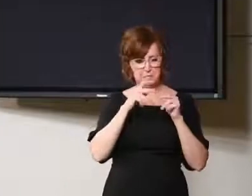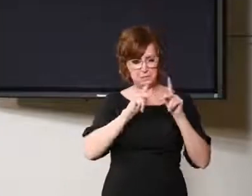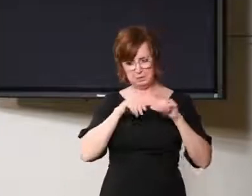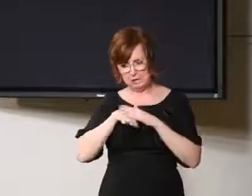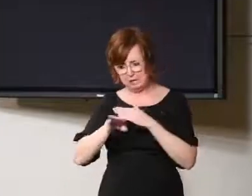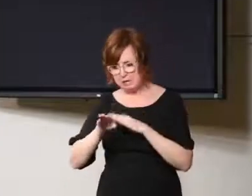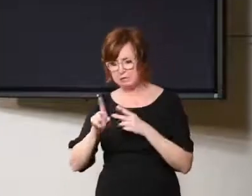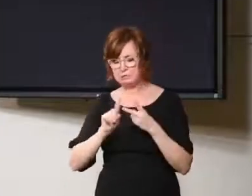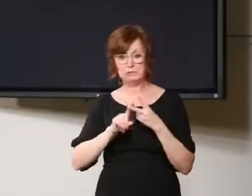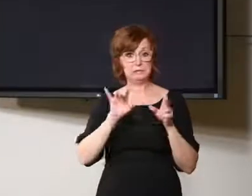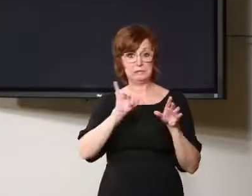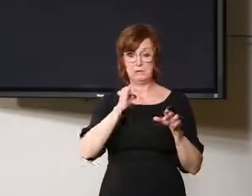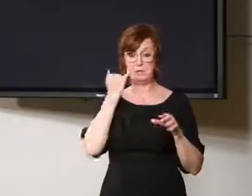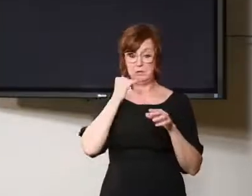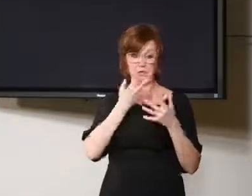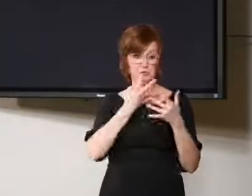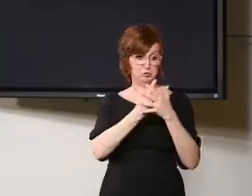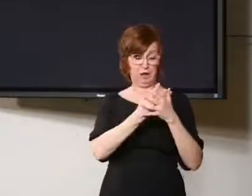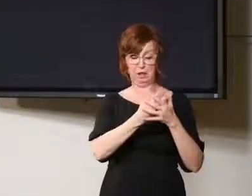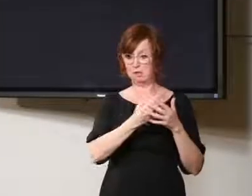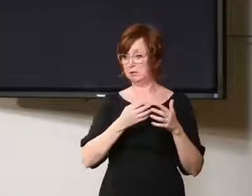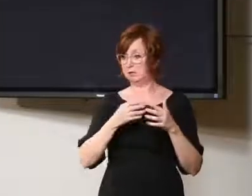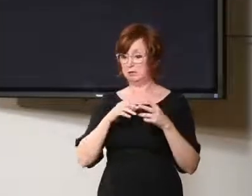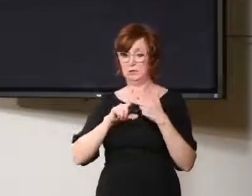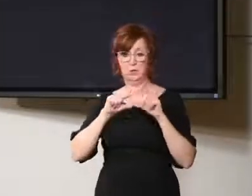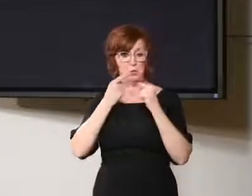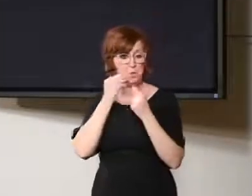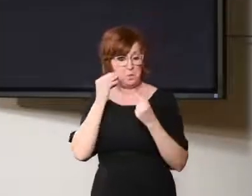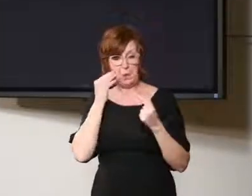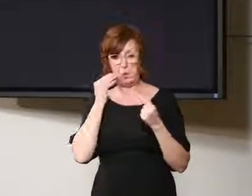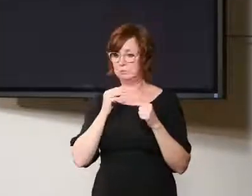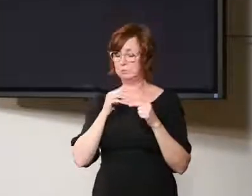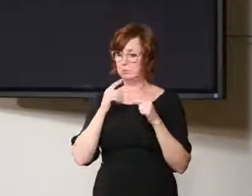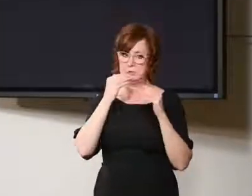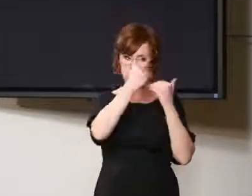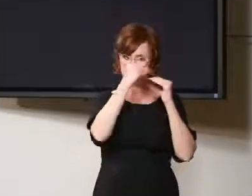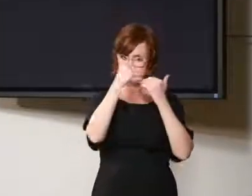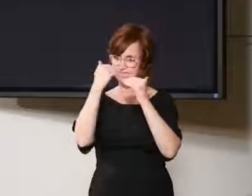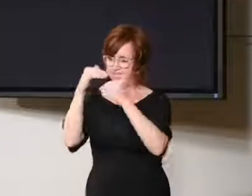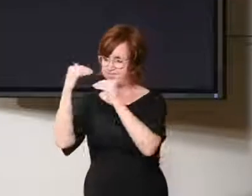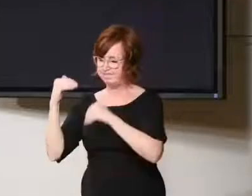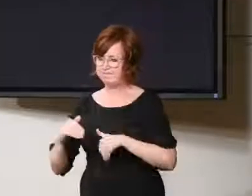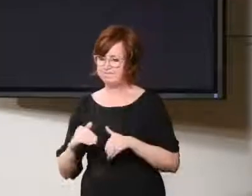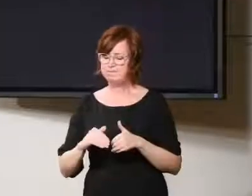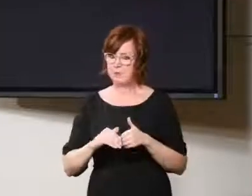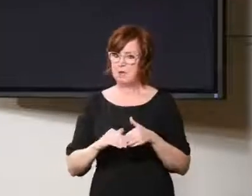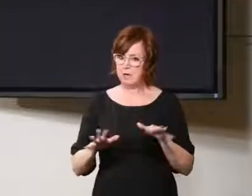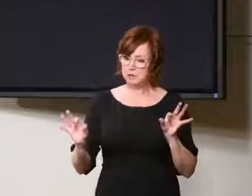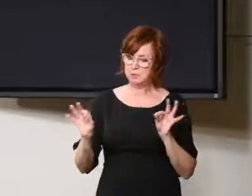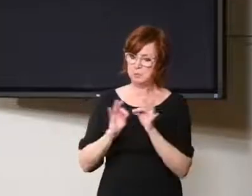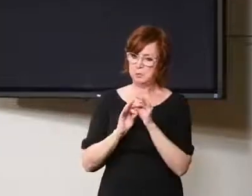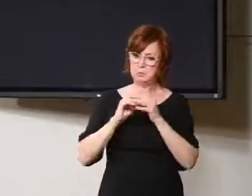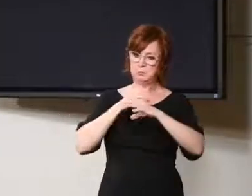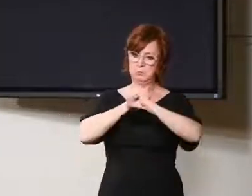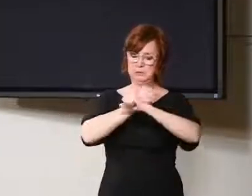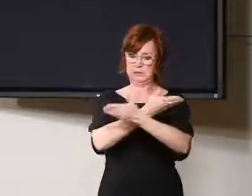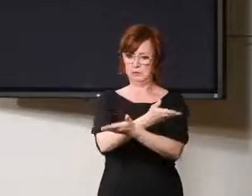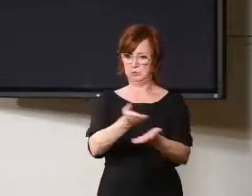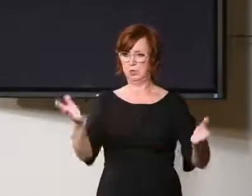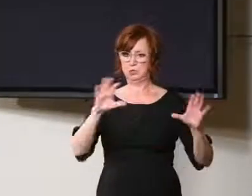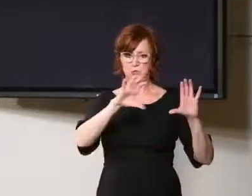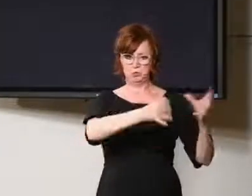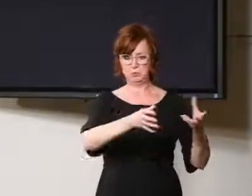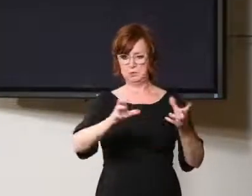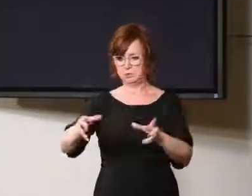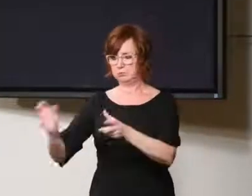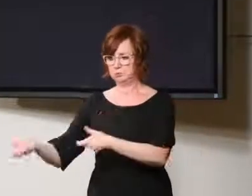our correctional centers, group homes, very quickly on that. And I'm hopeful that we were moved in an